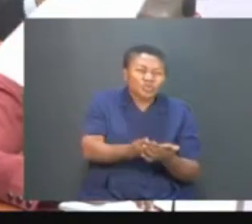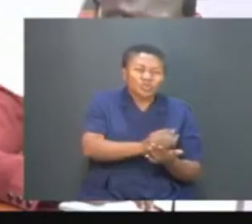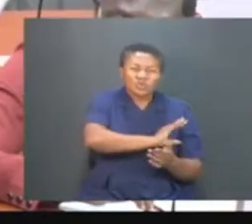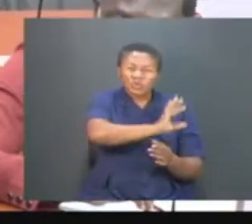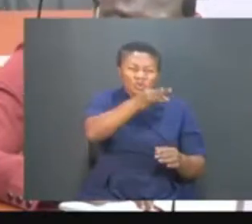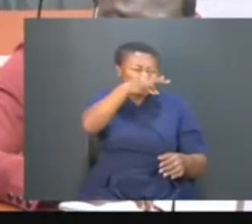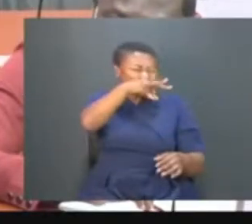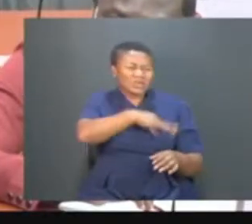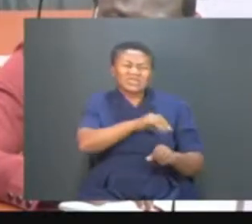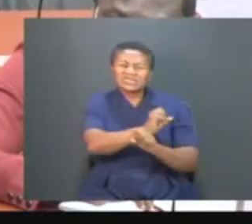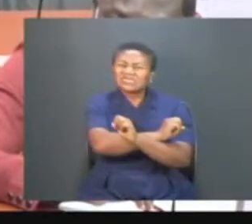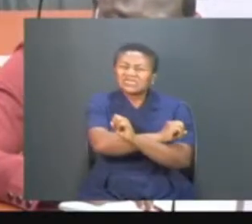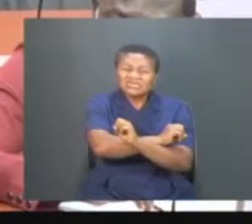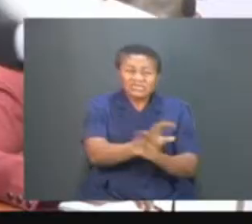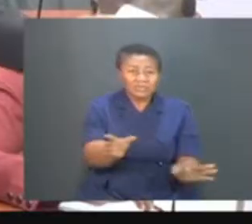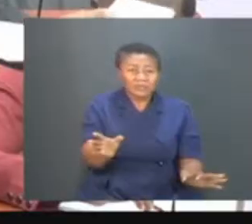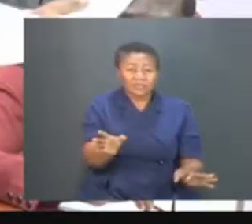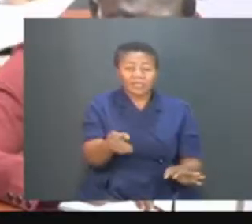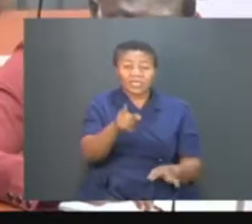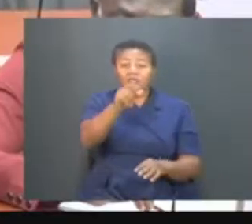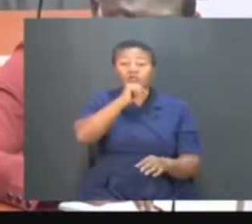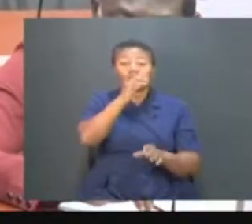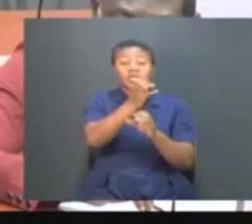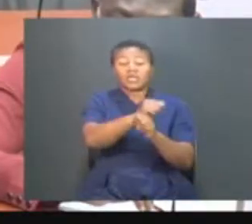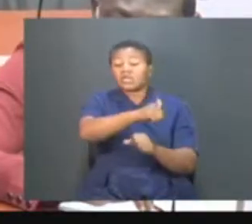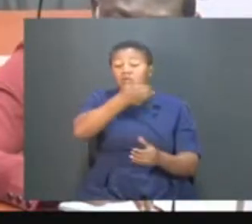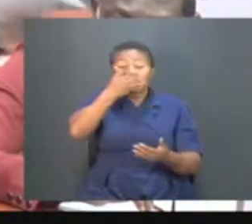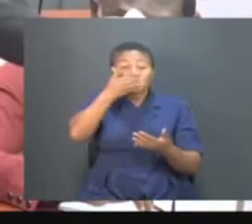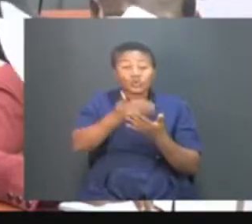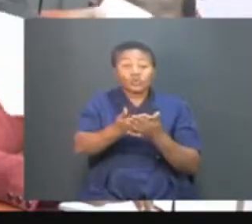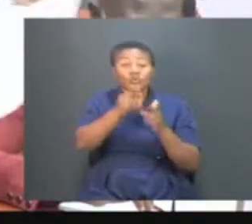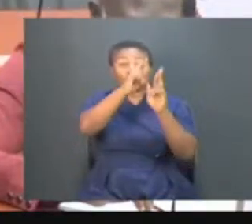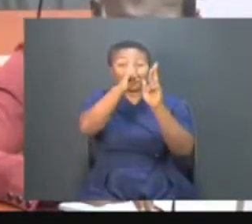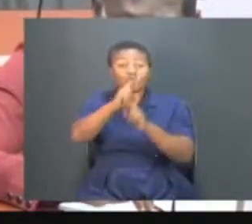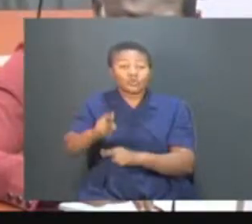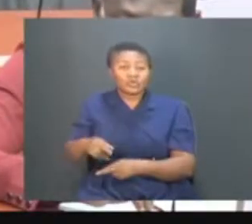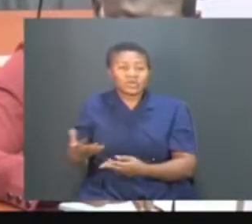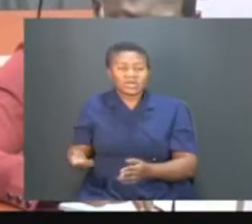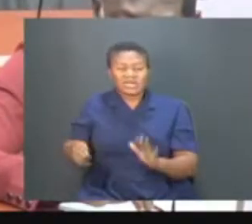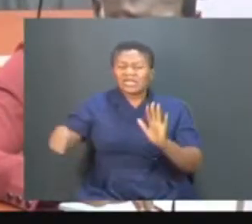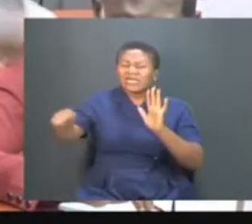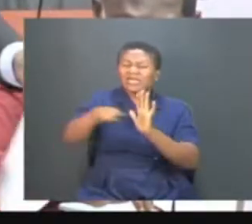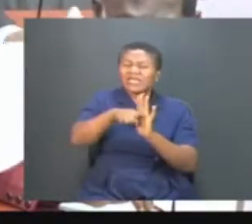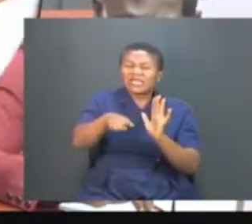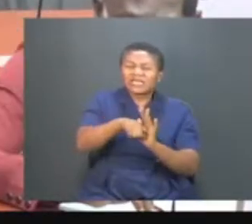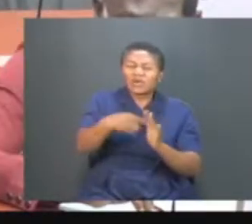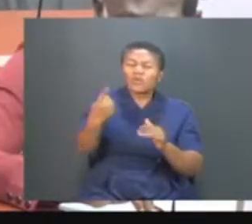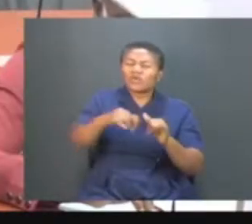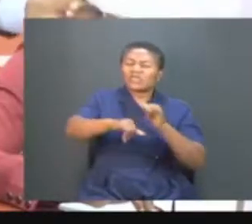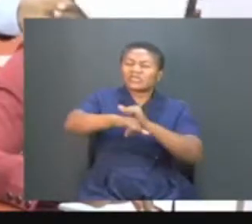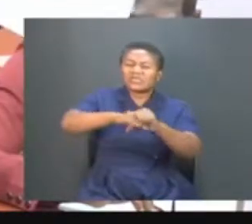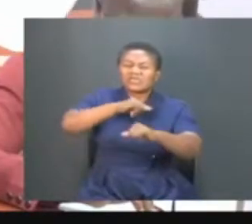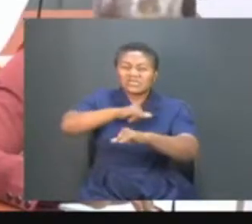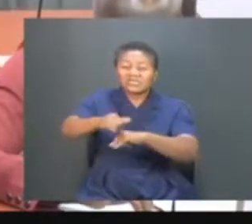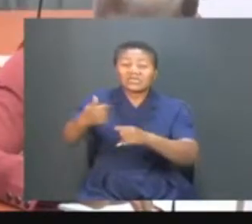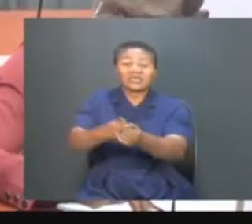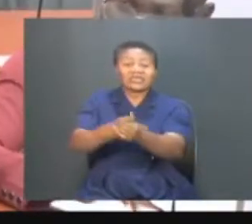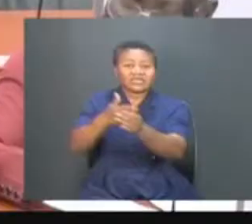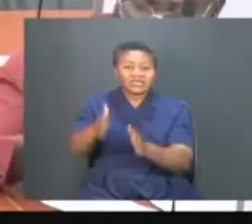propaganda. It's not going to give any results. It is cost 90. It's deceiving the ordinary Ghanaian. It has no future.